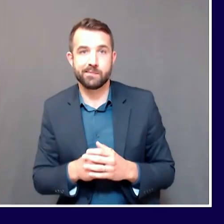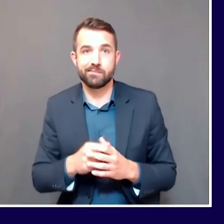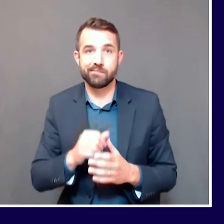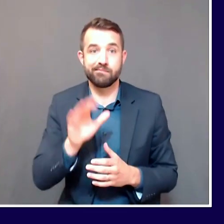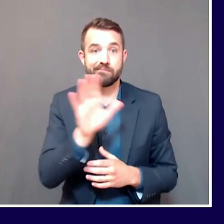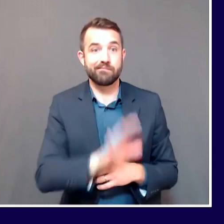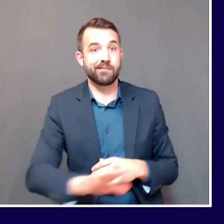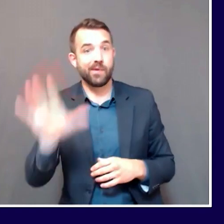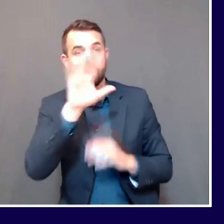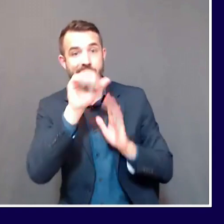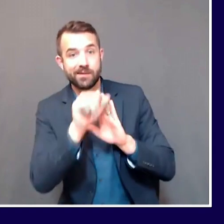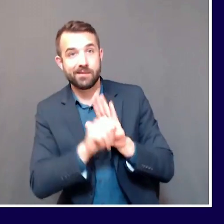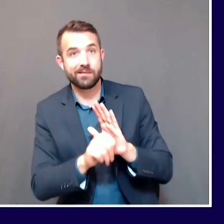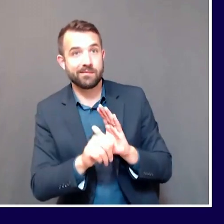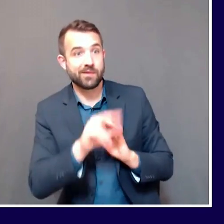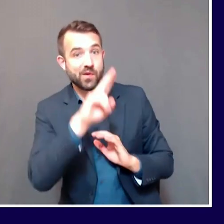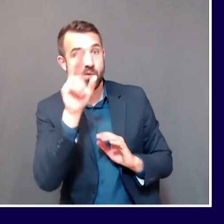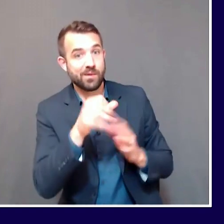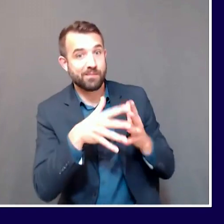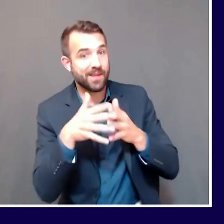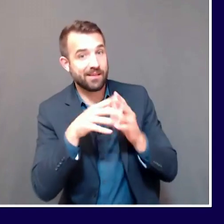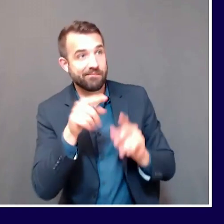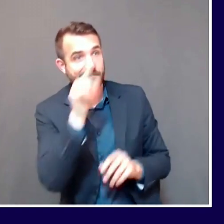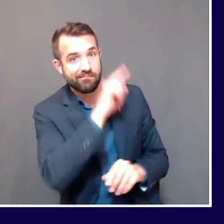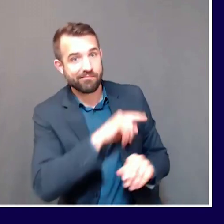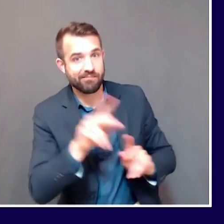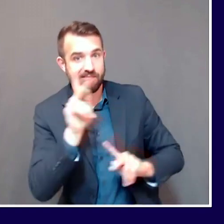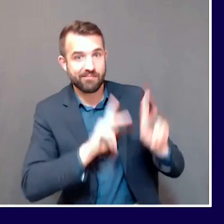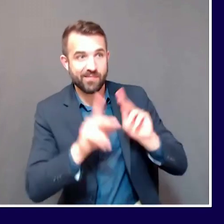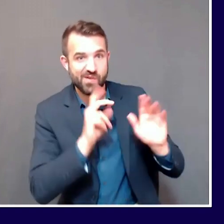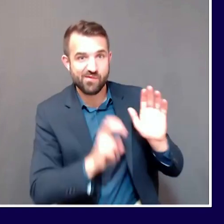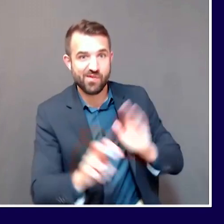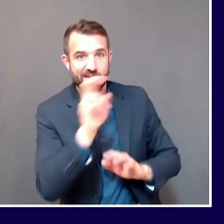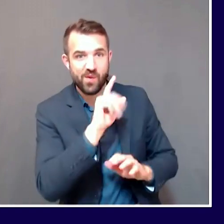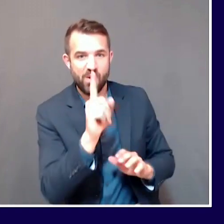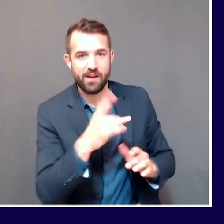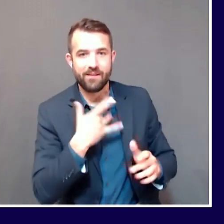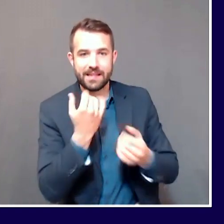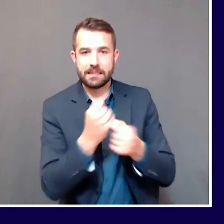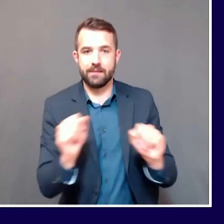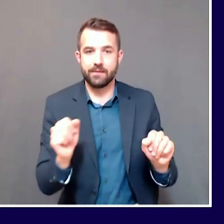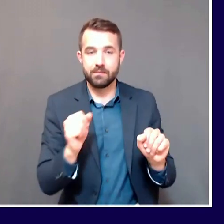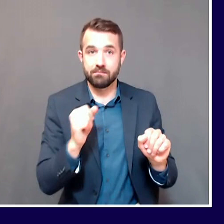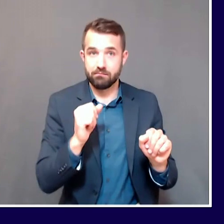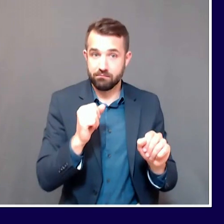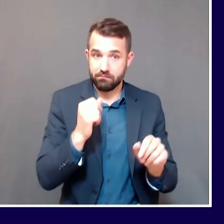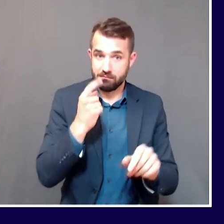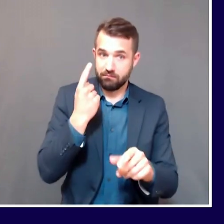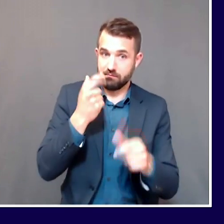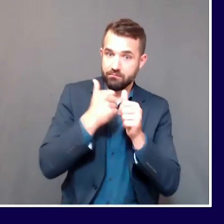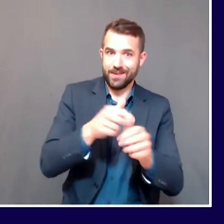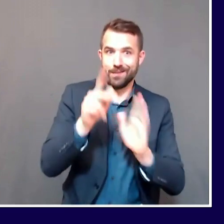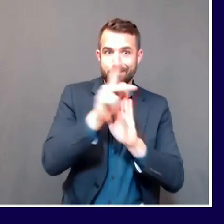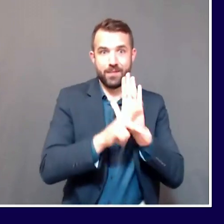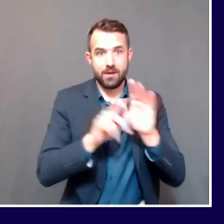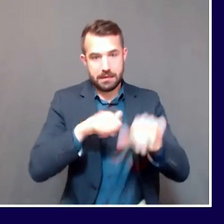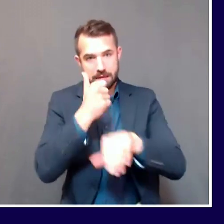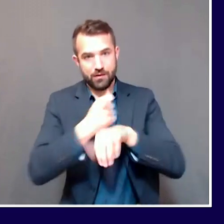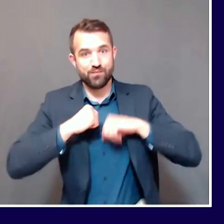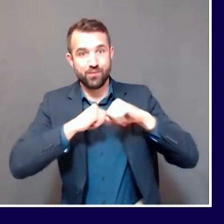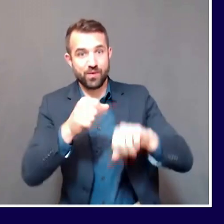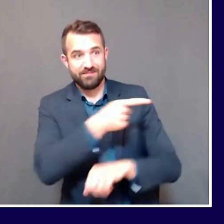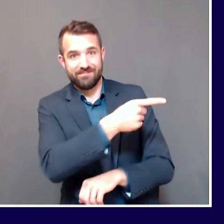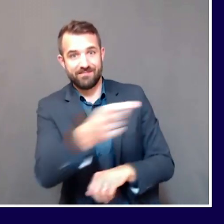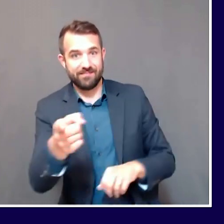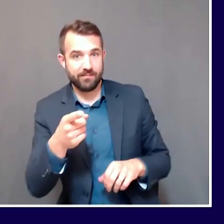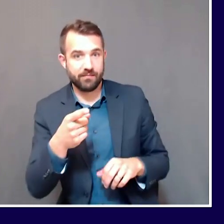to travel to places they feel safe and feel like the protocols are in place to keep them safe. And so part of this is about consumer confidence for